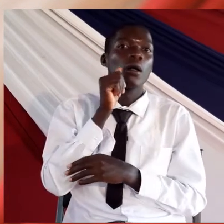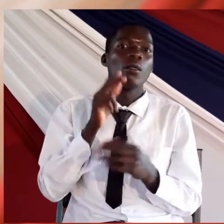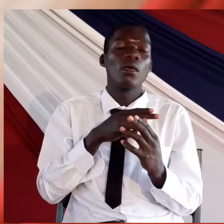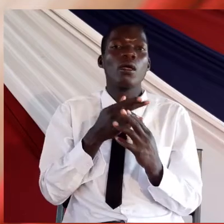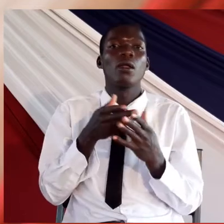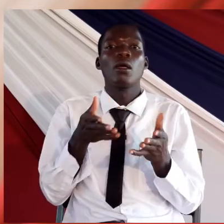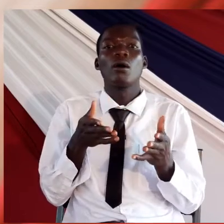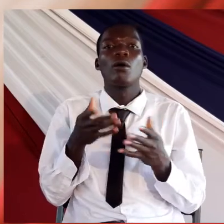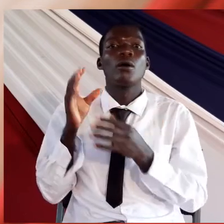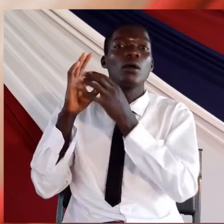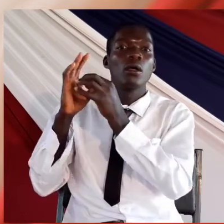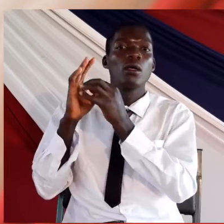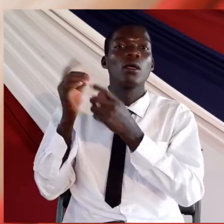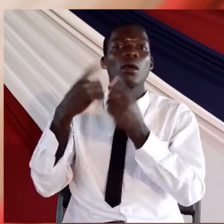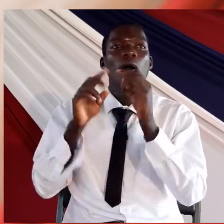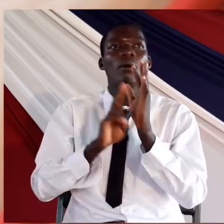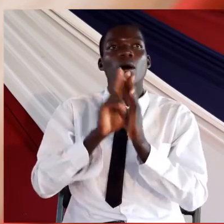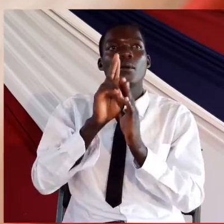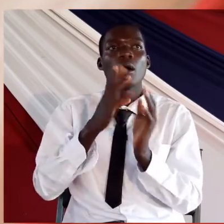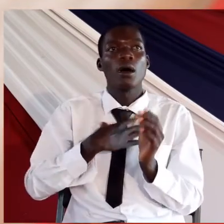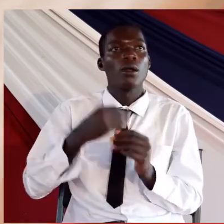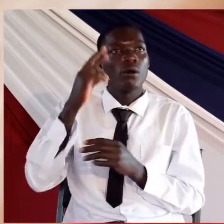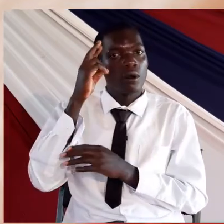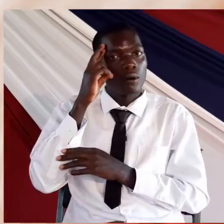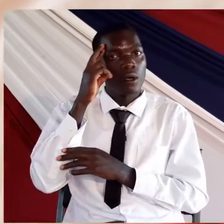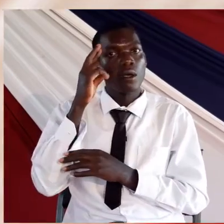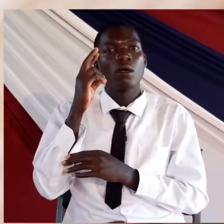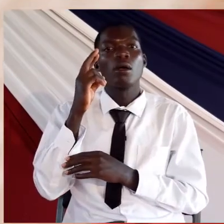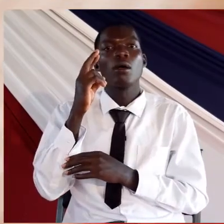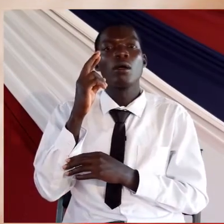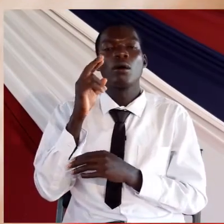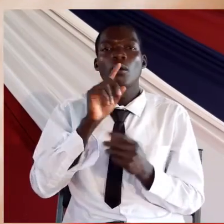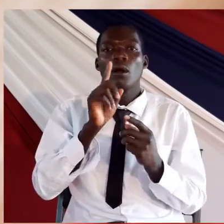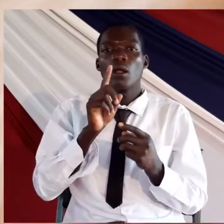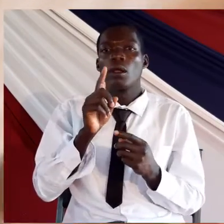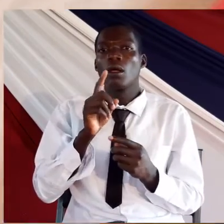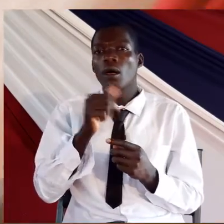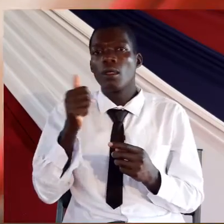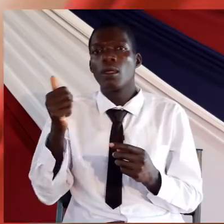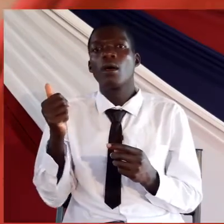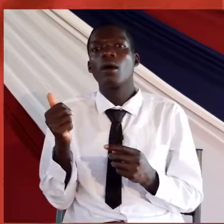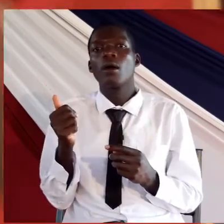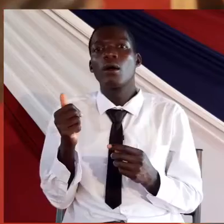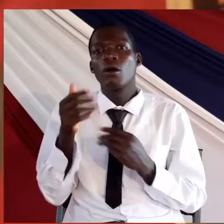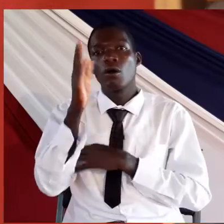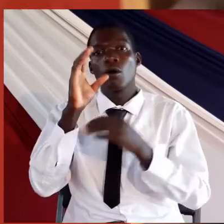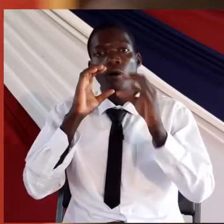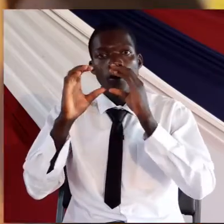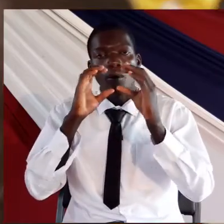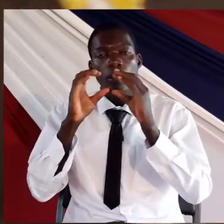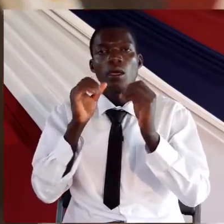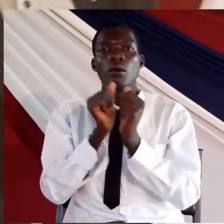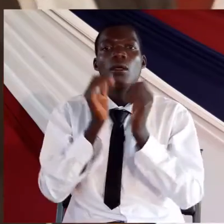paganism now, the traditions now comes up. Mm-hmm. And you realize, while Bible is giving us God's communication and